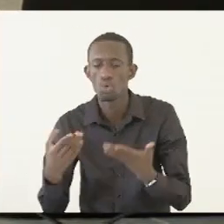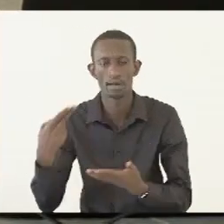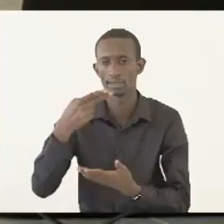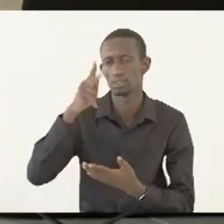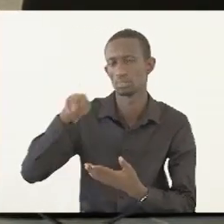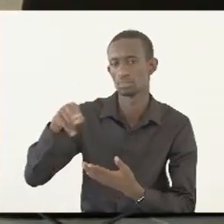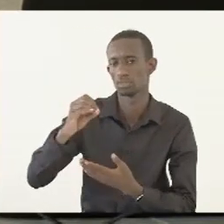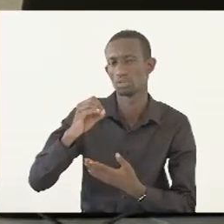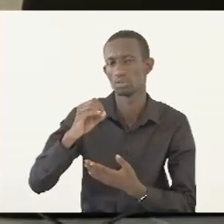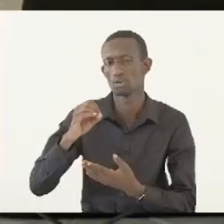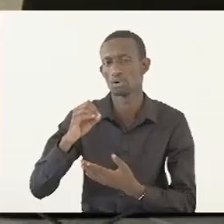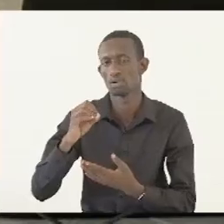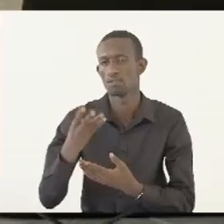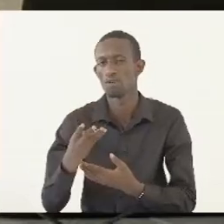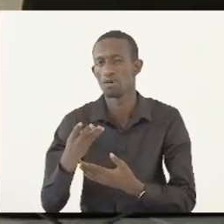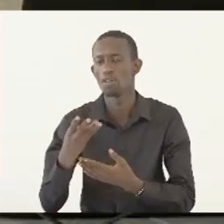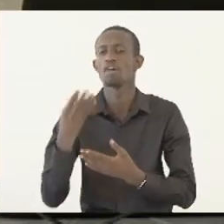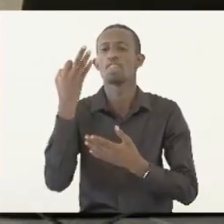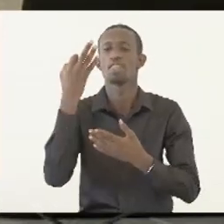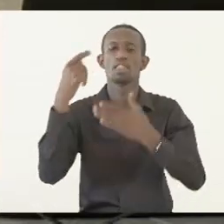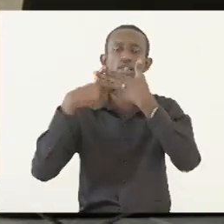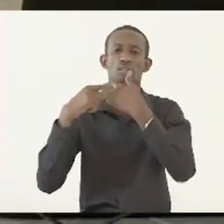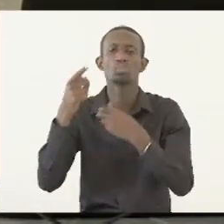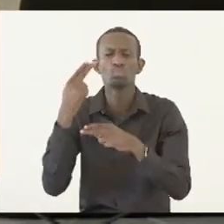HPO4 2 negative. What is the name of this one?